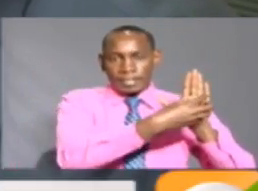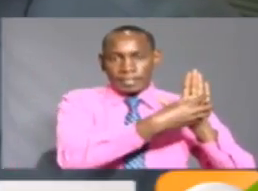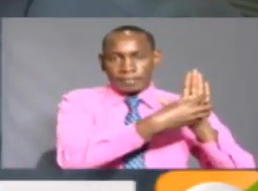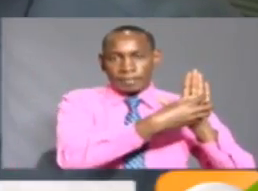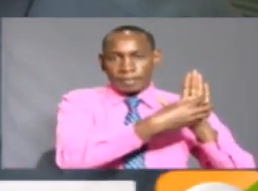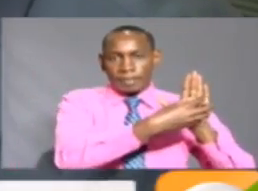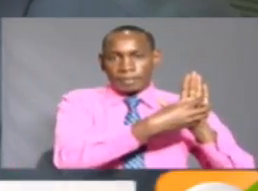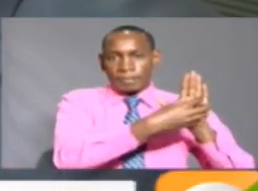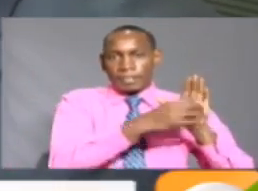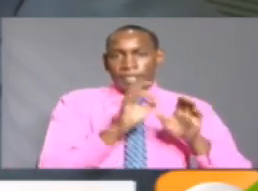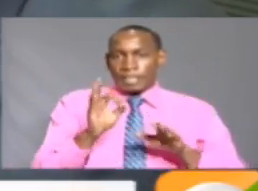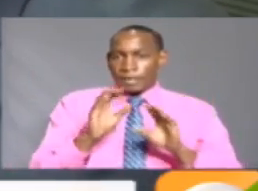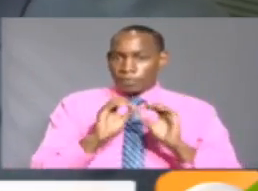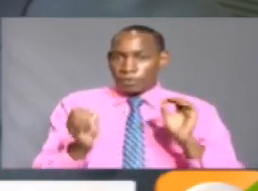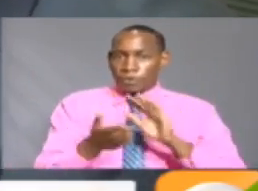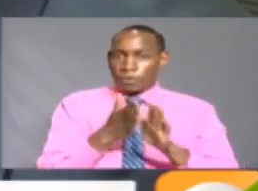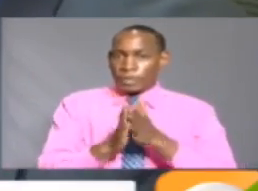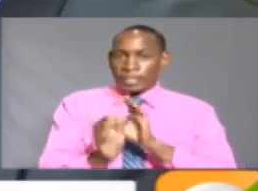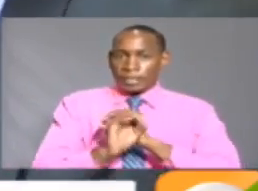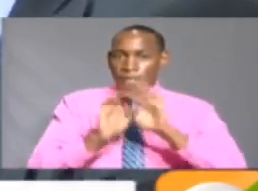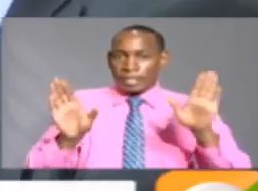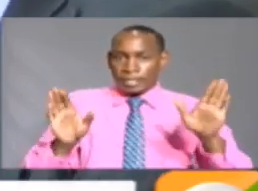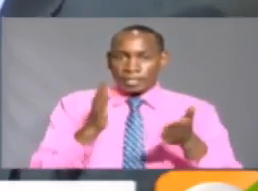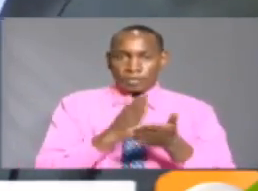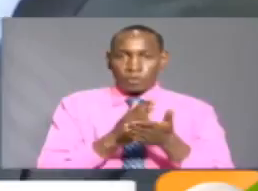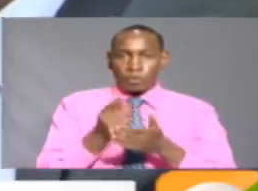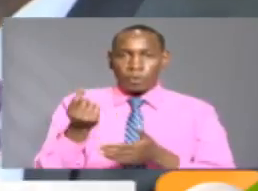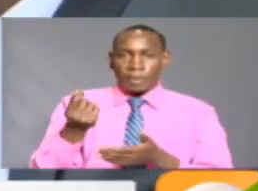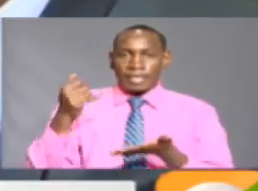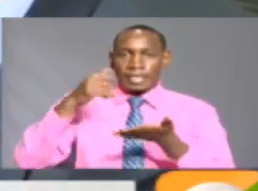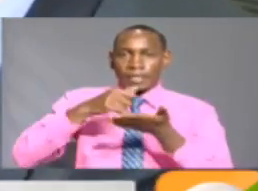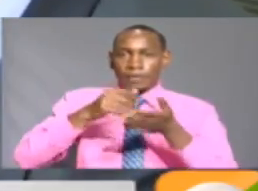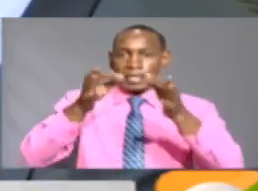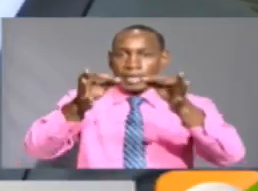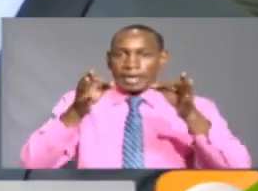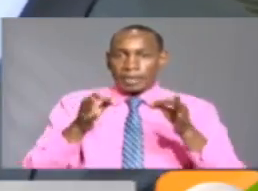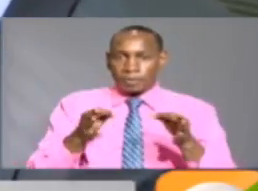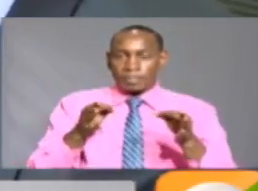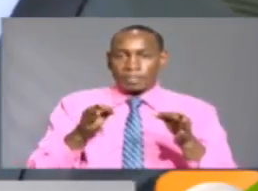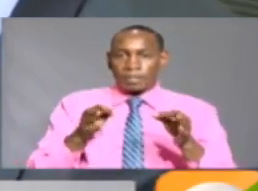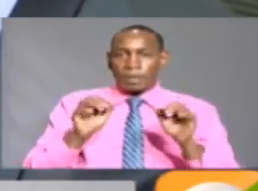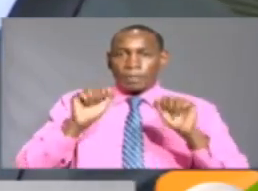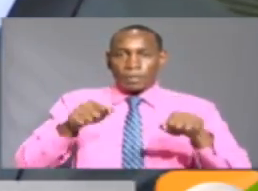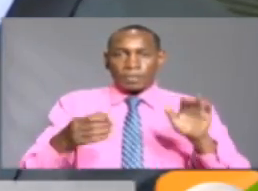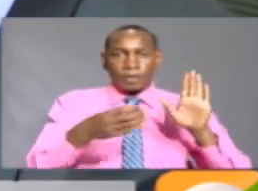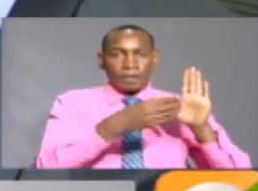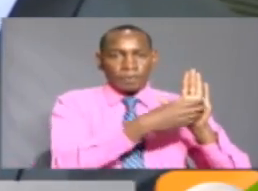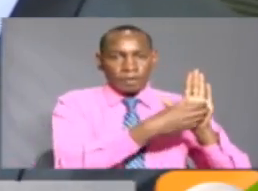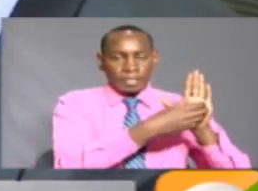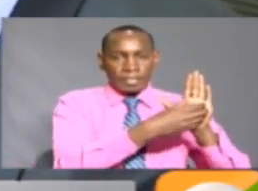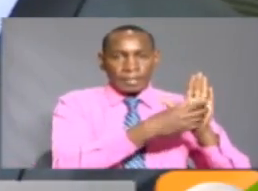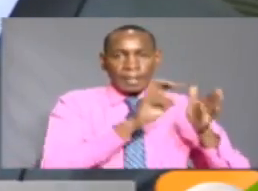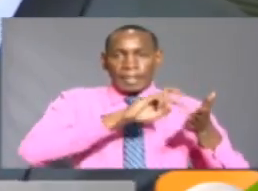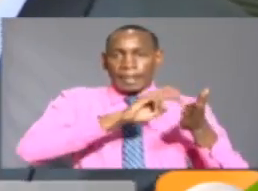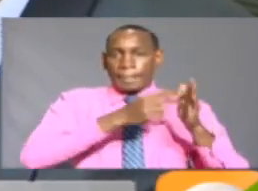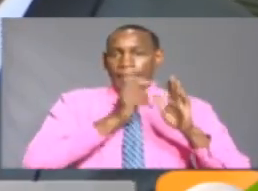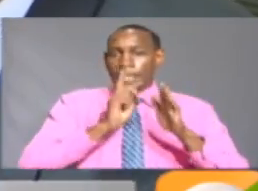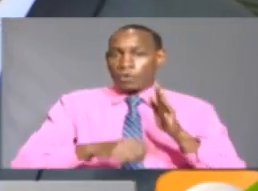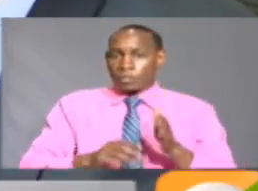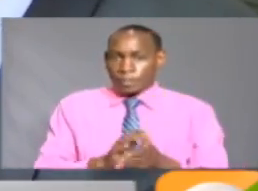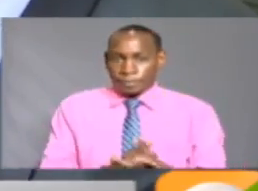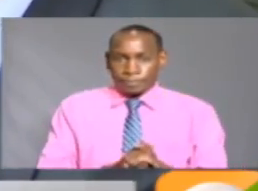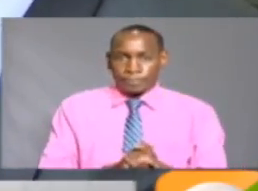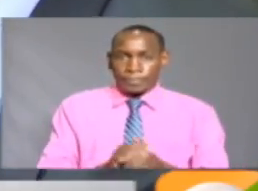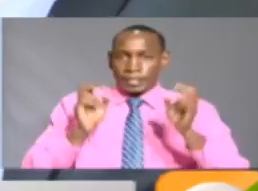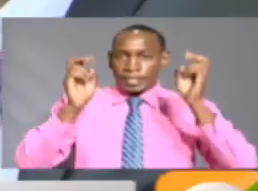Otherwise, even without the clearance, much as the money reflects in our accounts, we can advertise. And therefore,